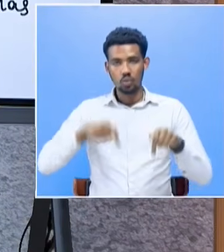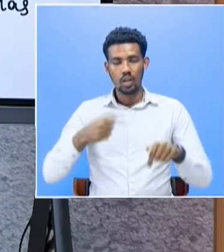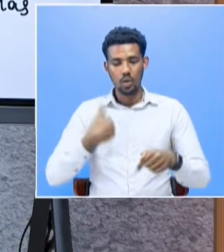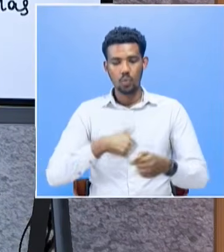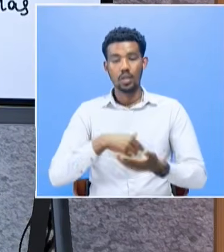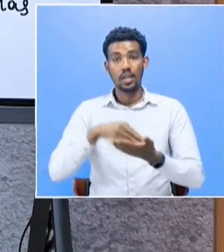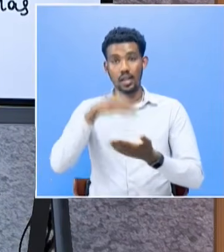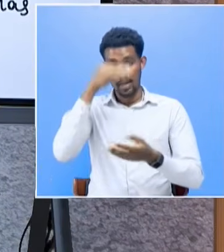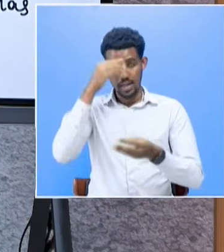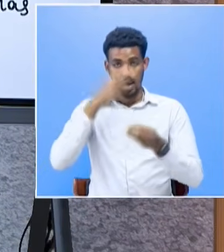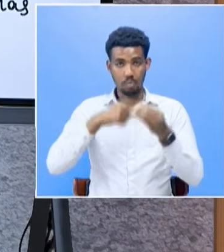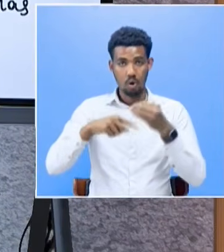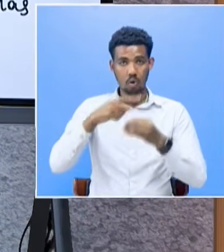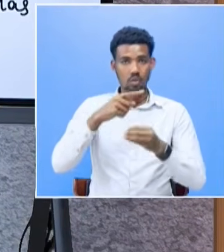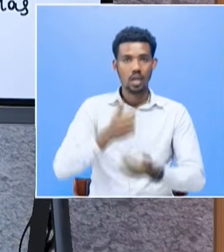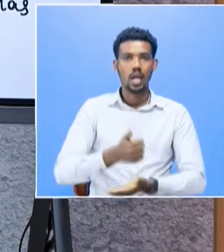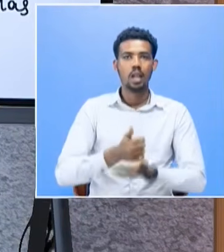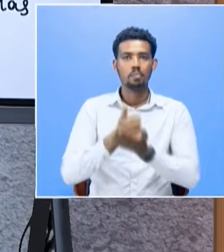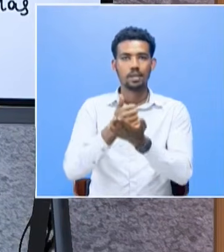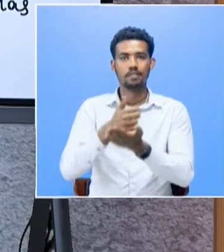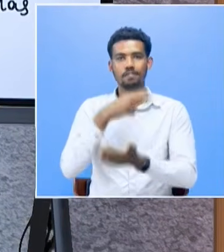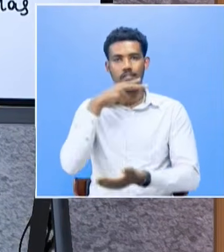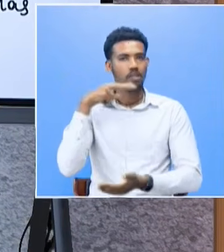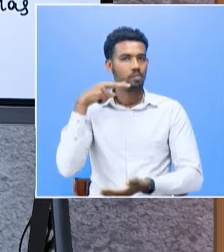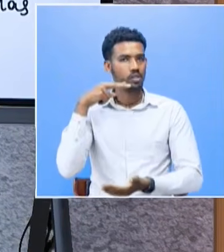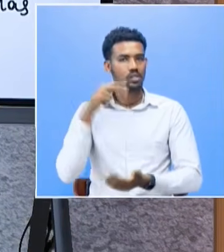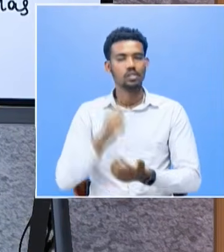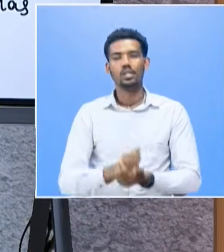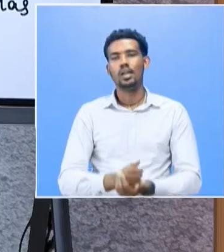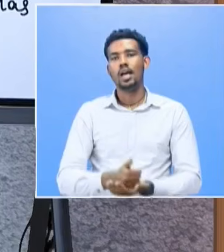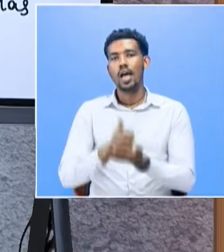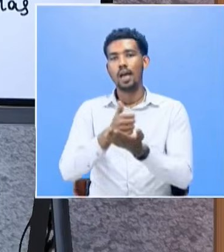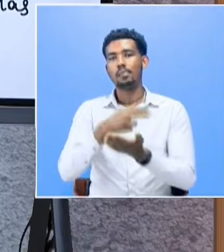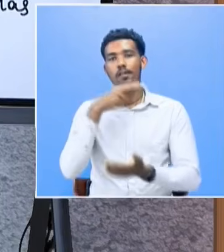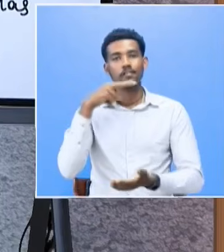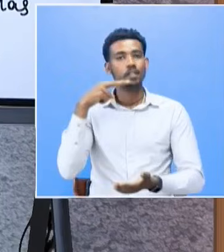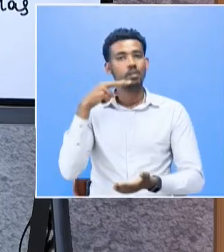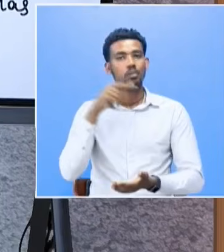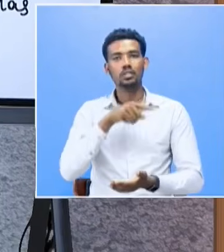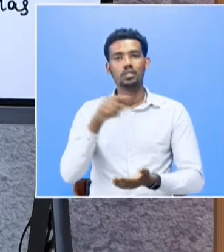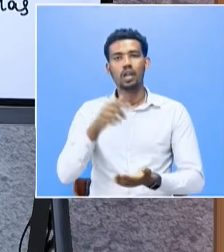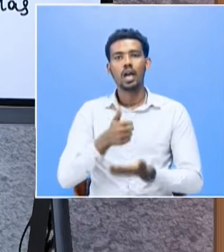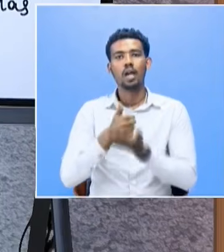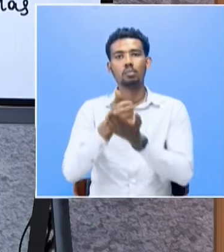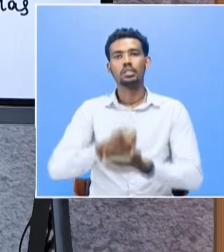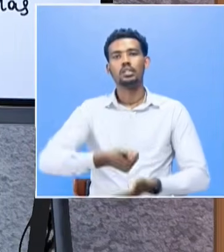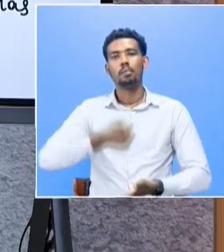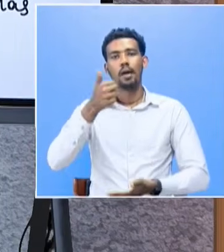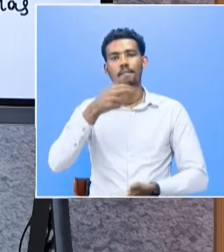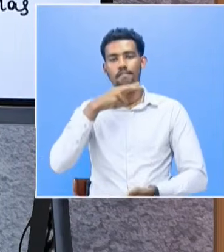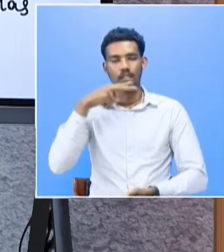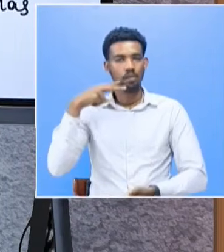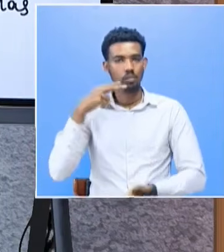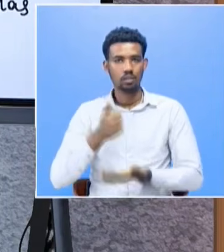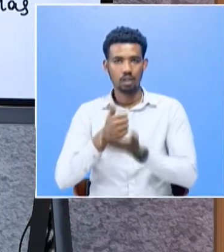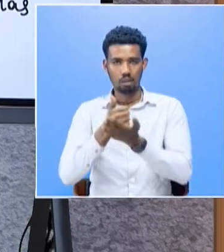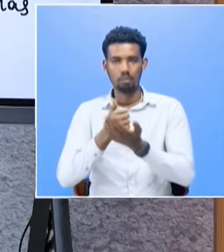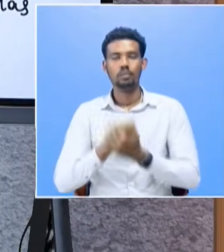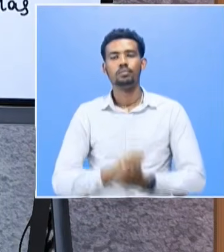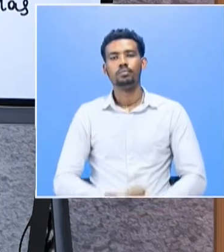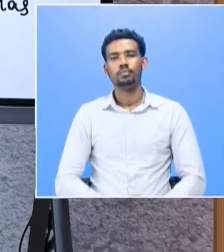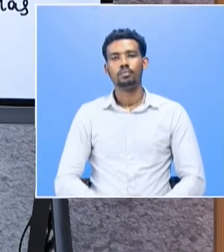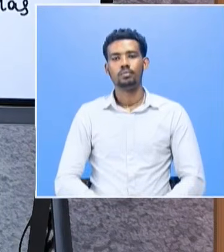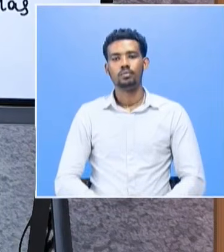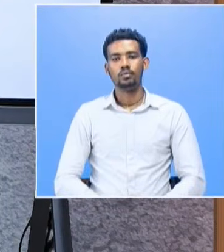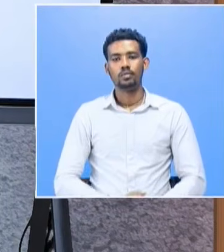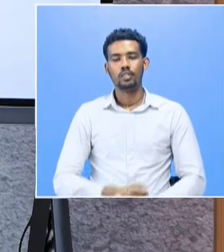about helping verbs. Helping verbs that help the main verbs. The main